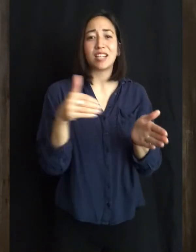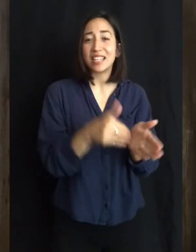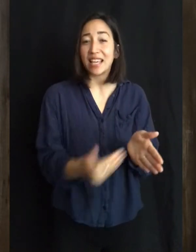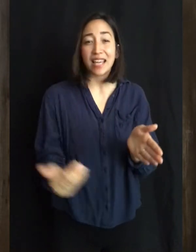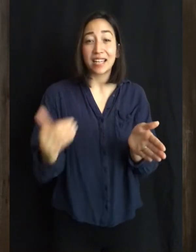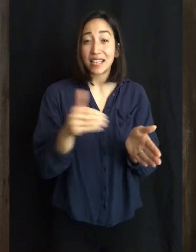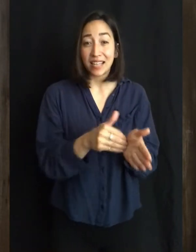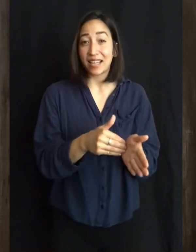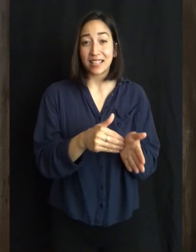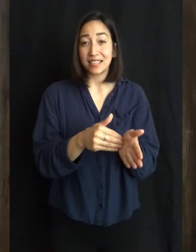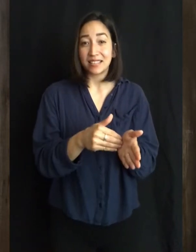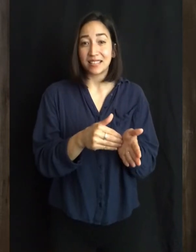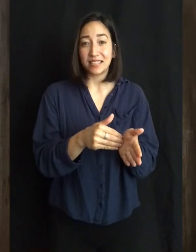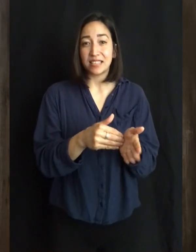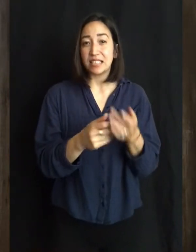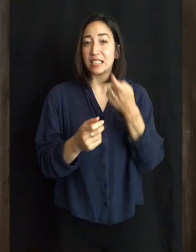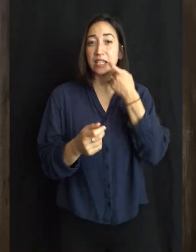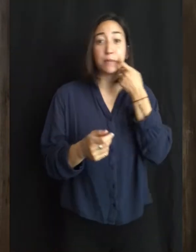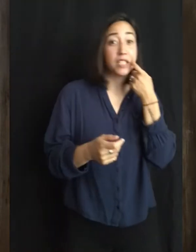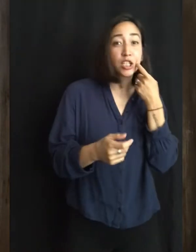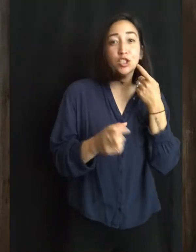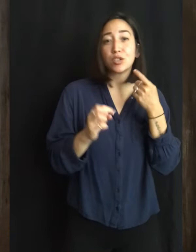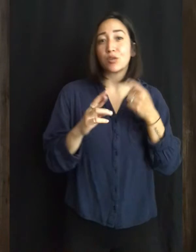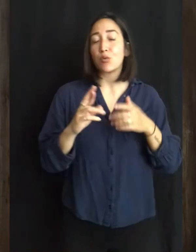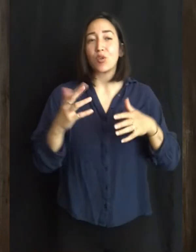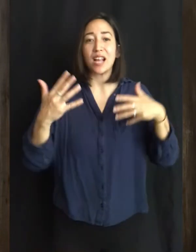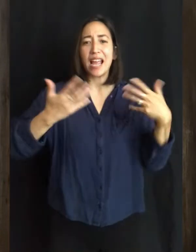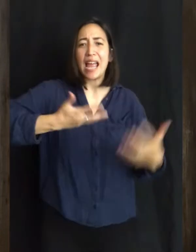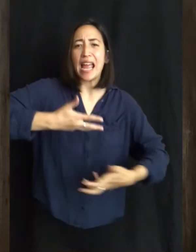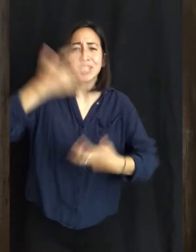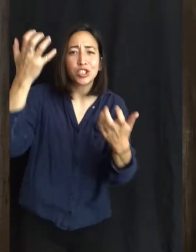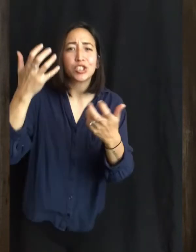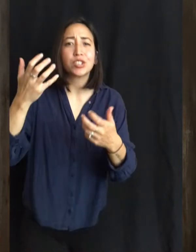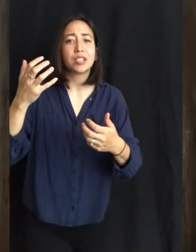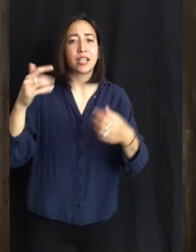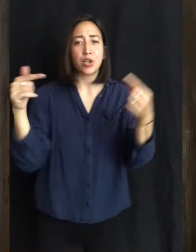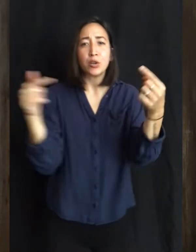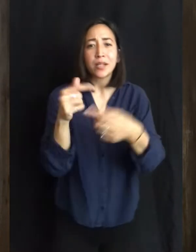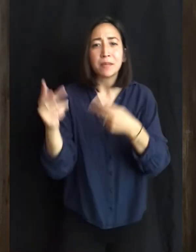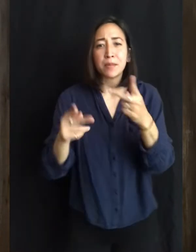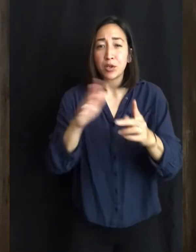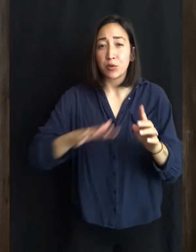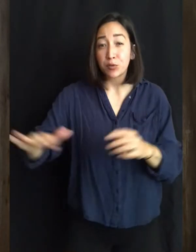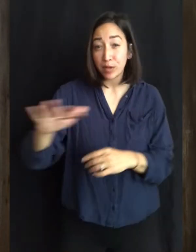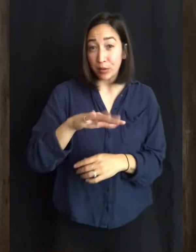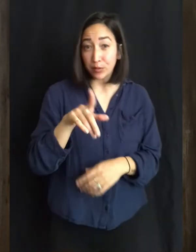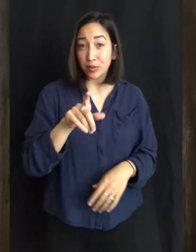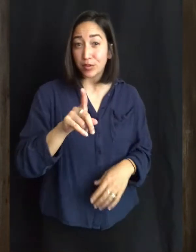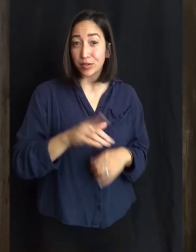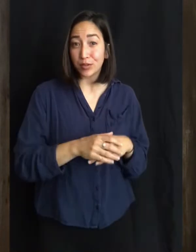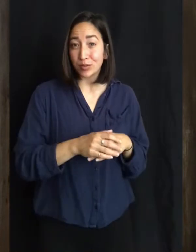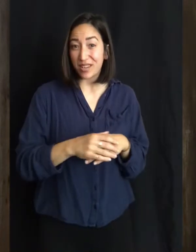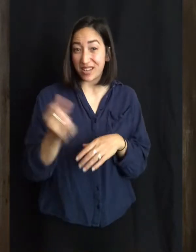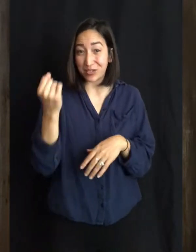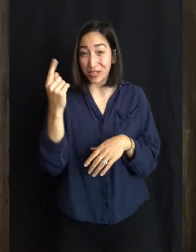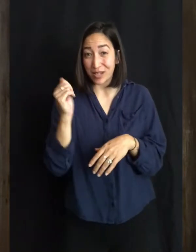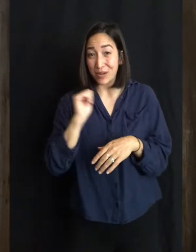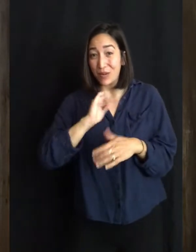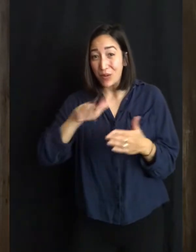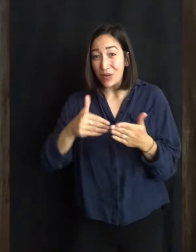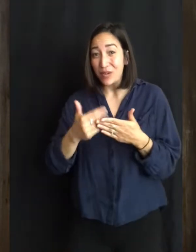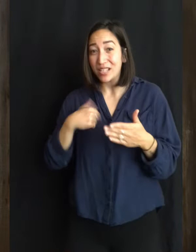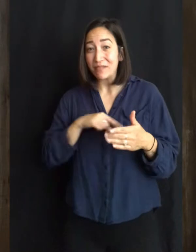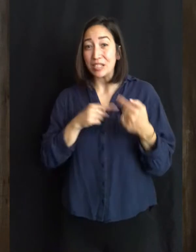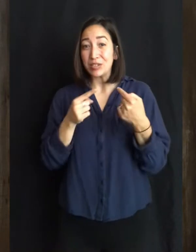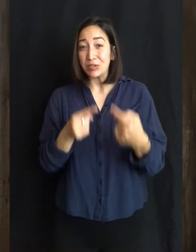not good for you? Do you find yourself getting angry, overly angry at times, and hurting the people around you? So all of us deal